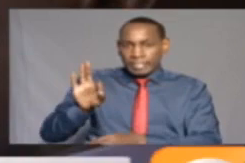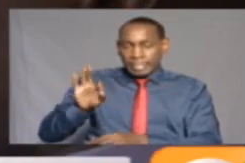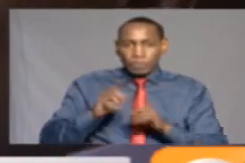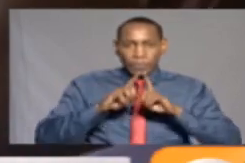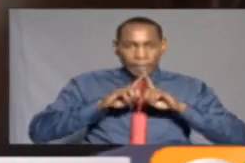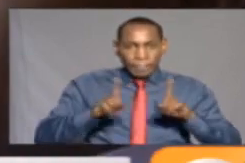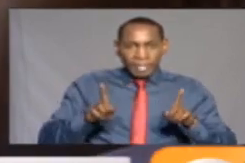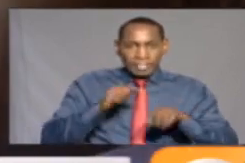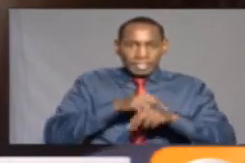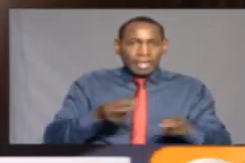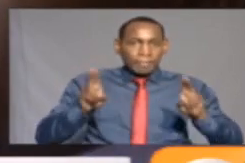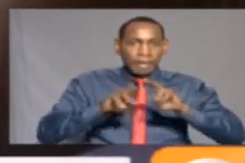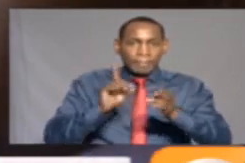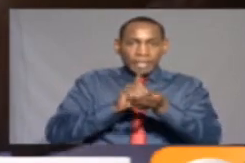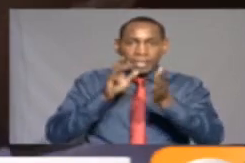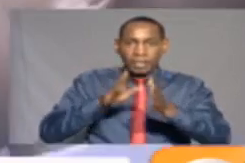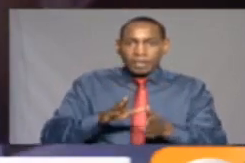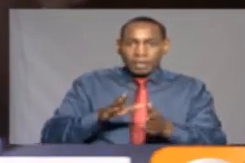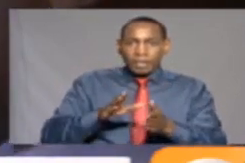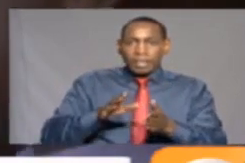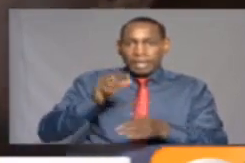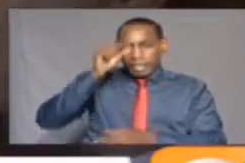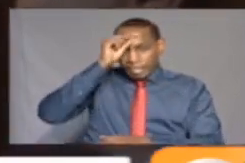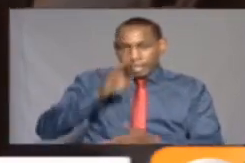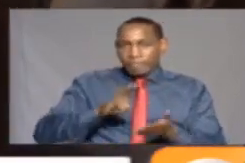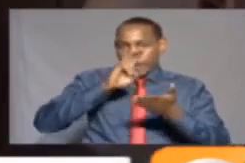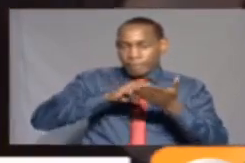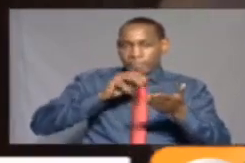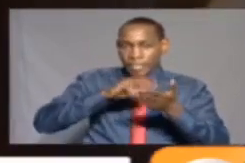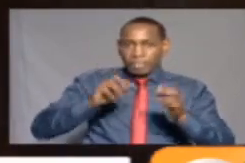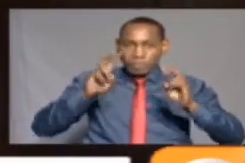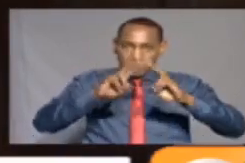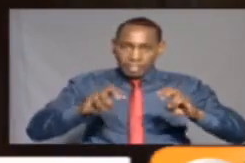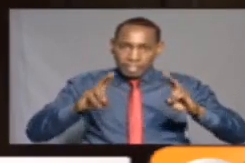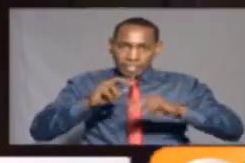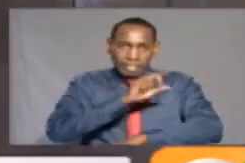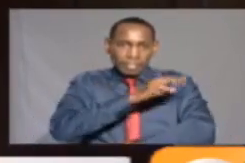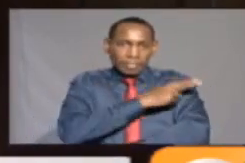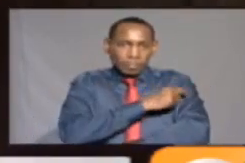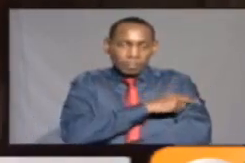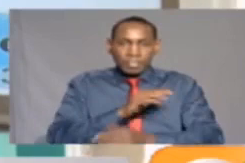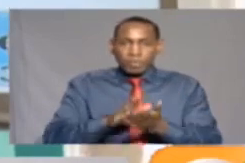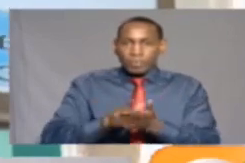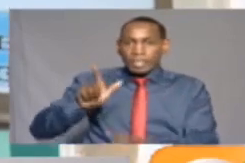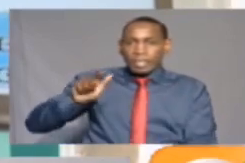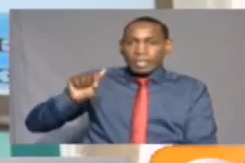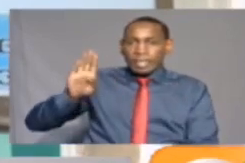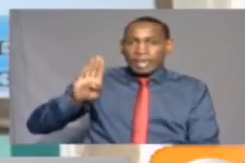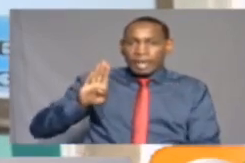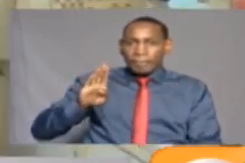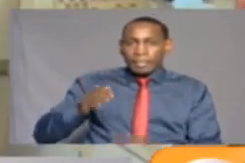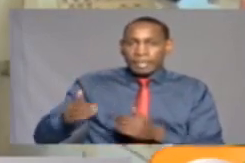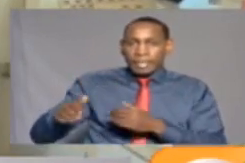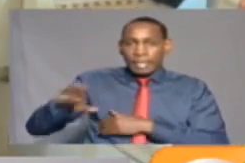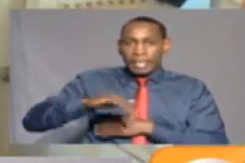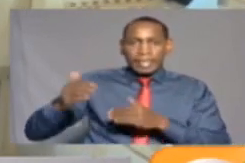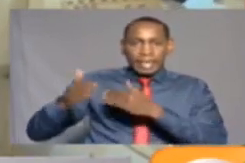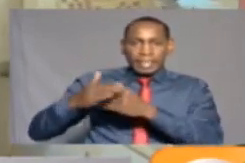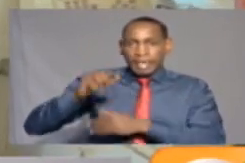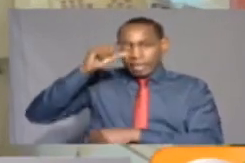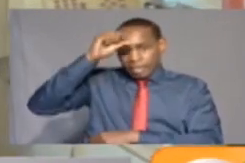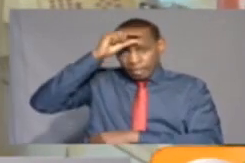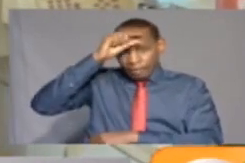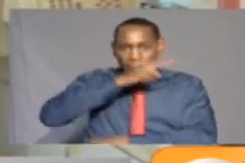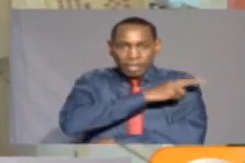But as this was happening, Dr. Alfred Mutua was also on the hunt of clinics, pharmacies and laboratories located close to any government